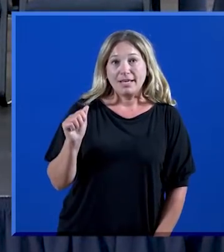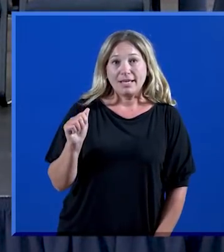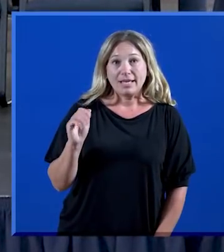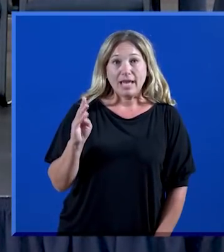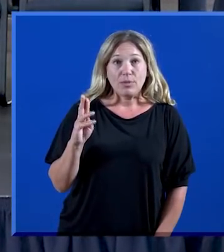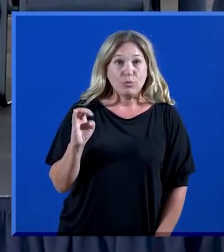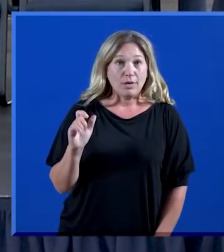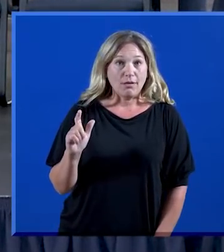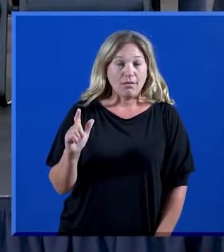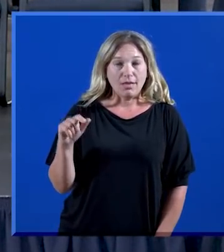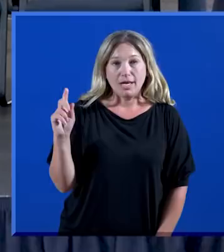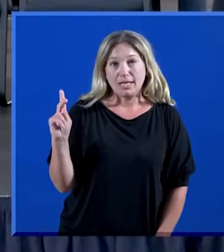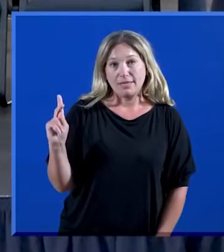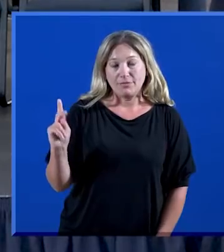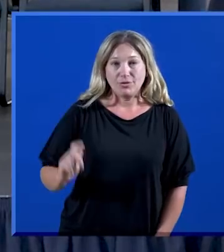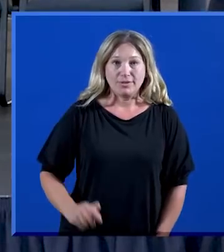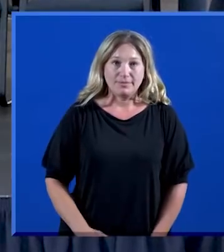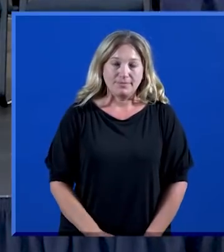Gabriel Kniebel.